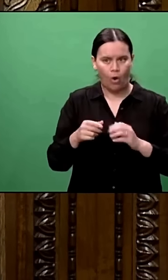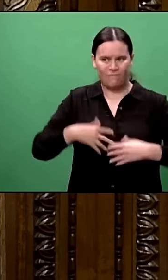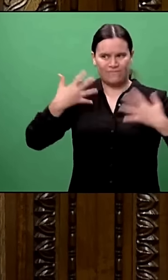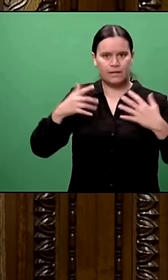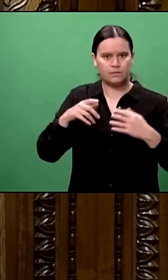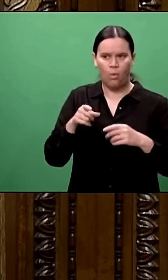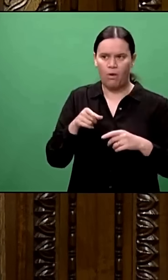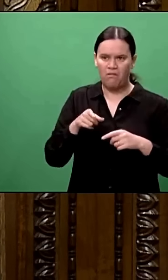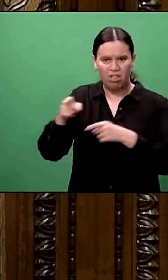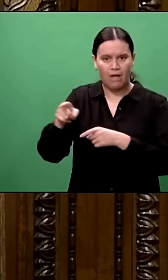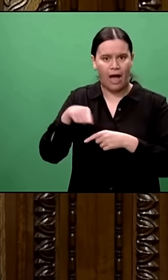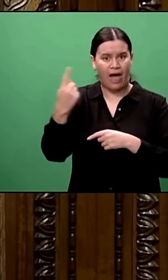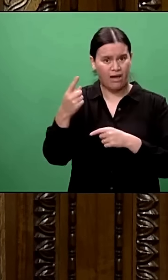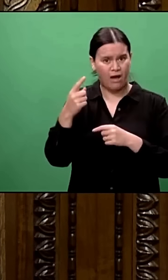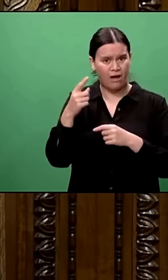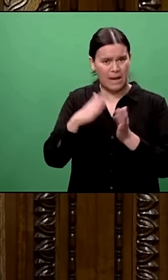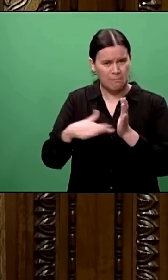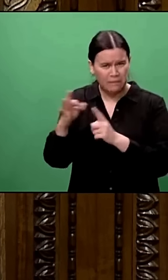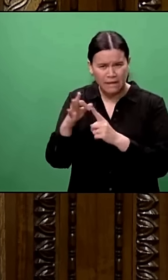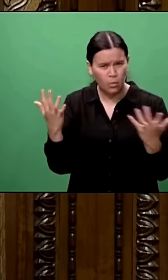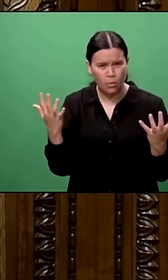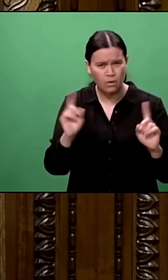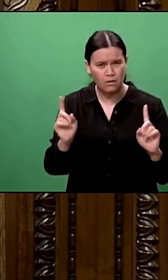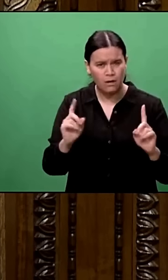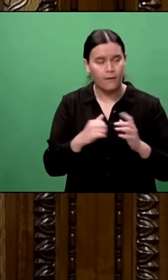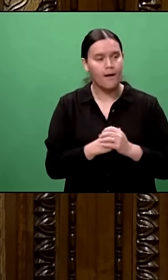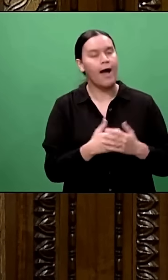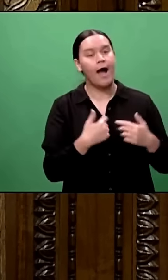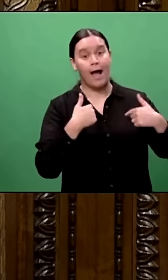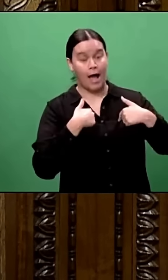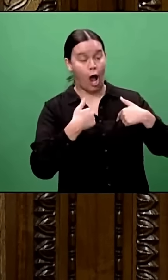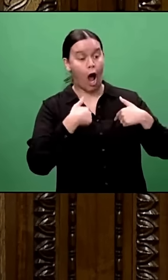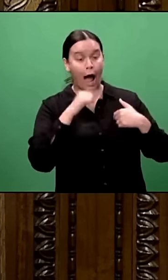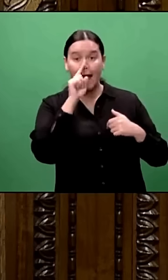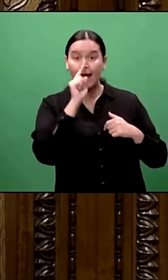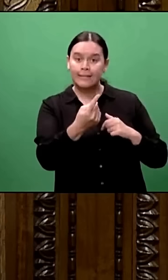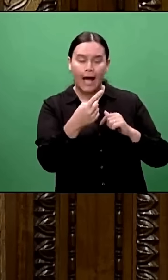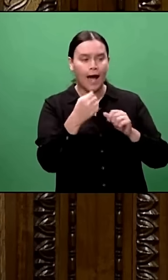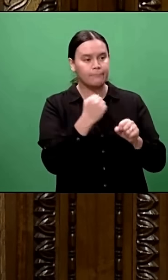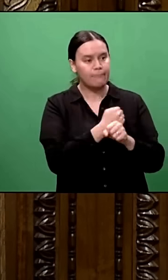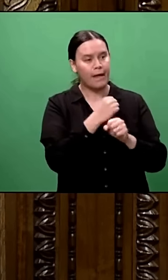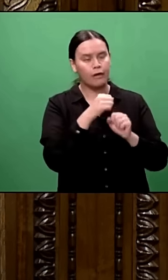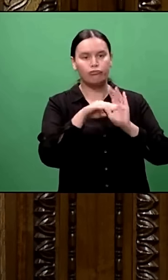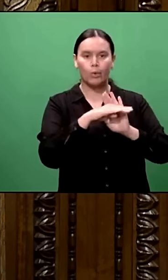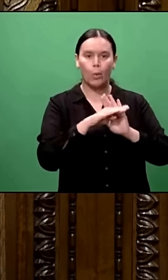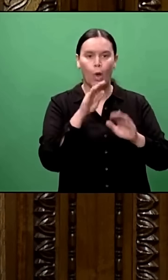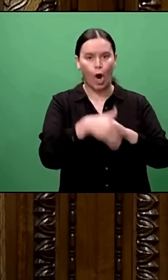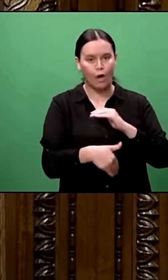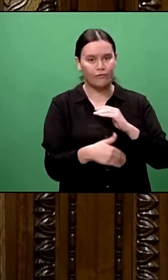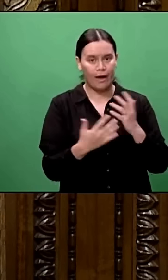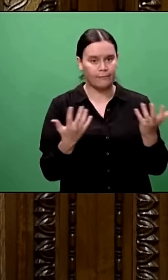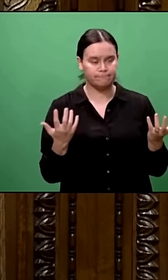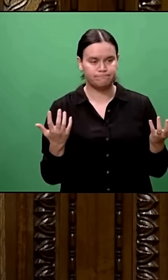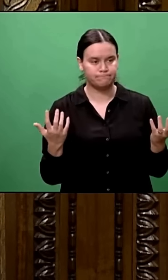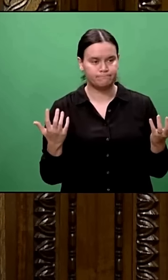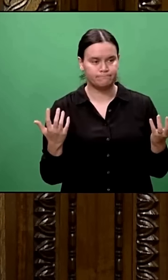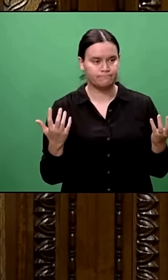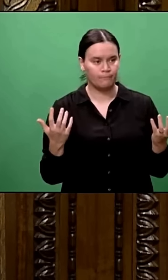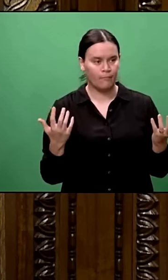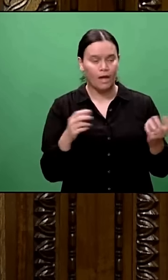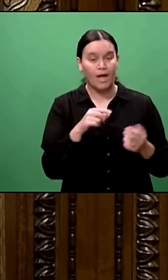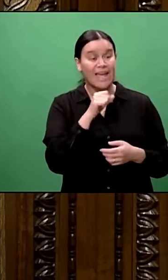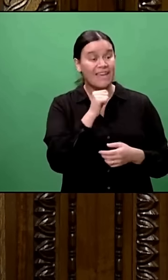me to rule that someone asking a question about whether they were invited to speak to a protest group